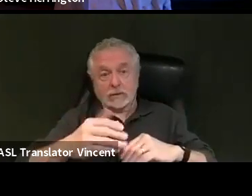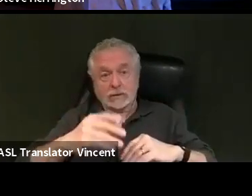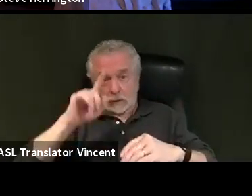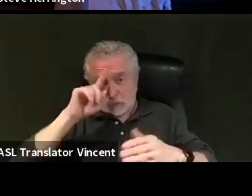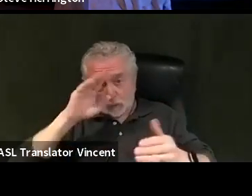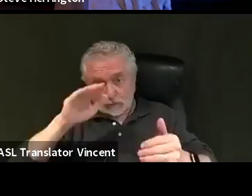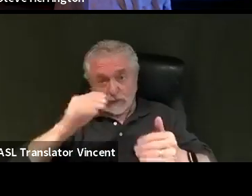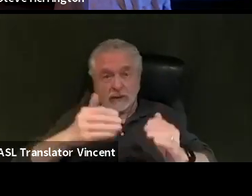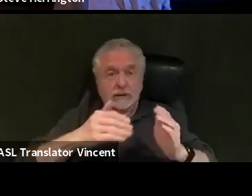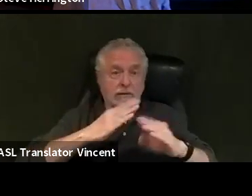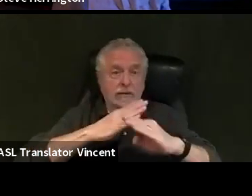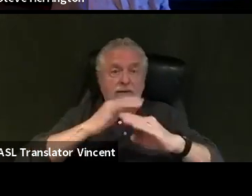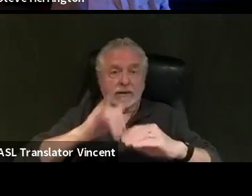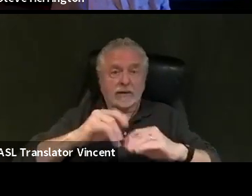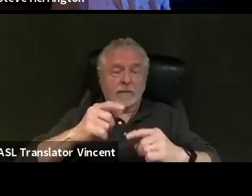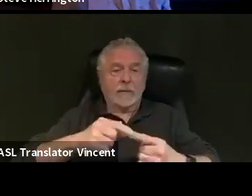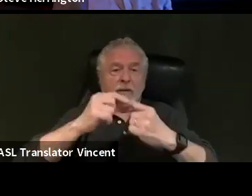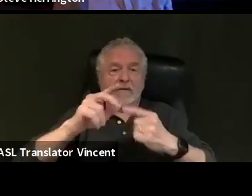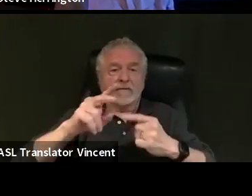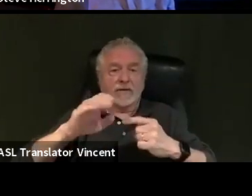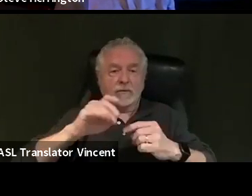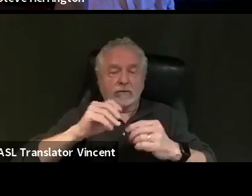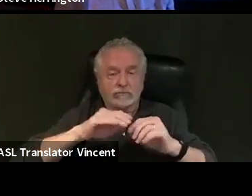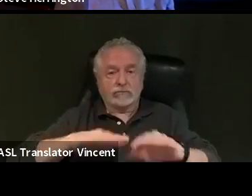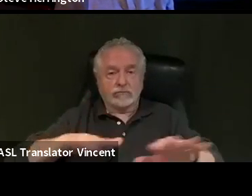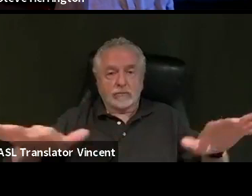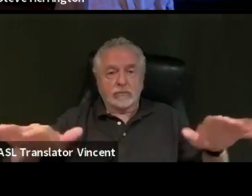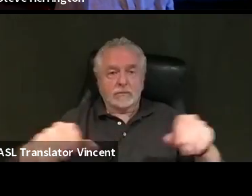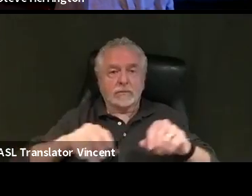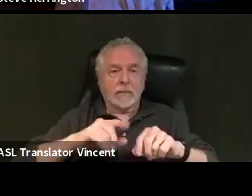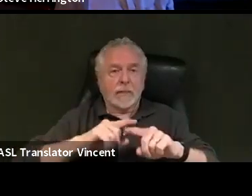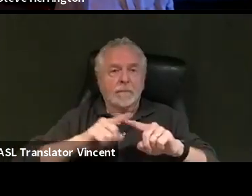hope, against that particular variant moving forward.